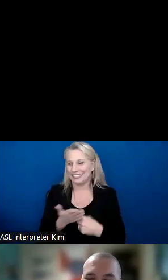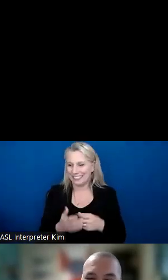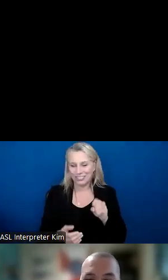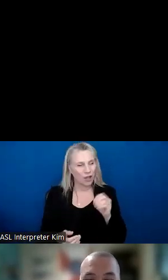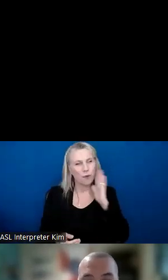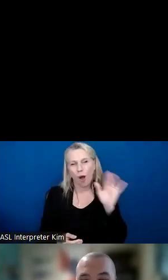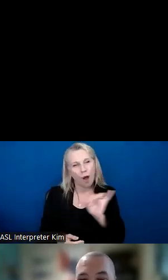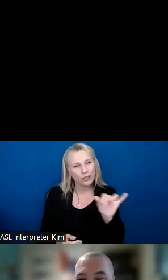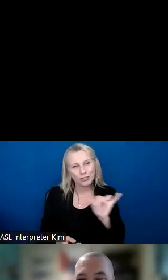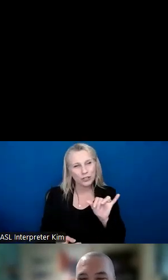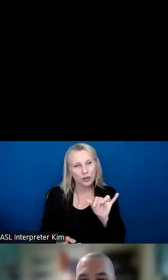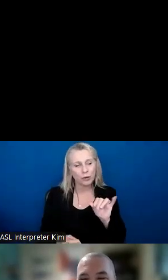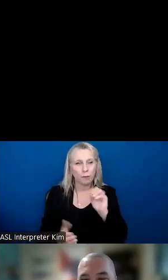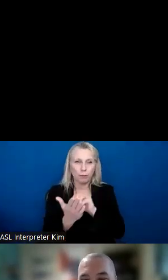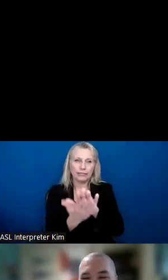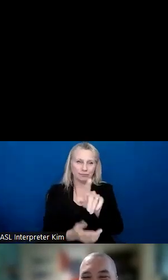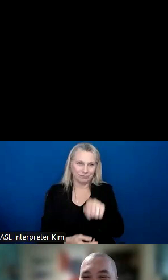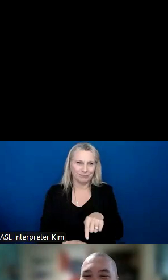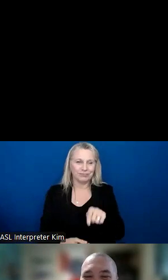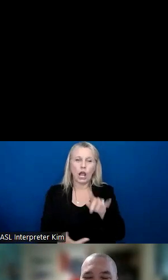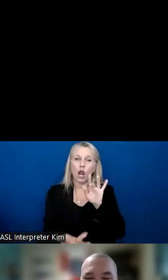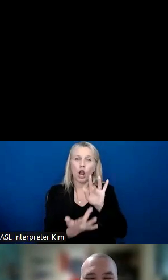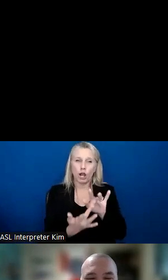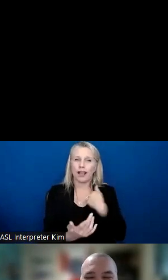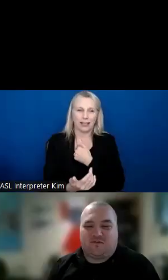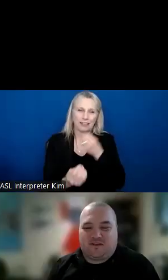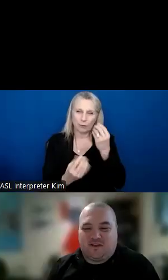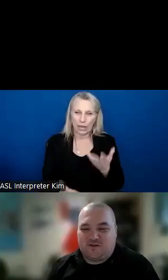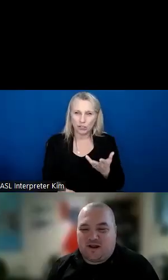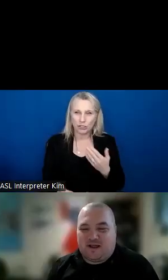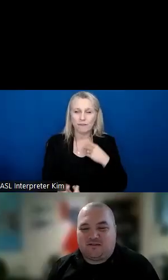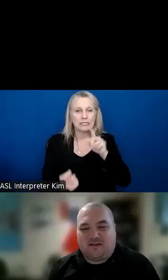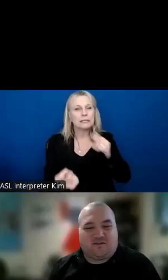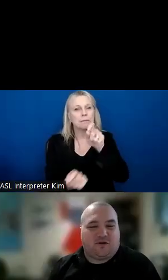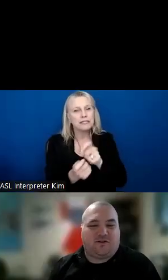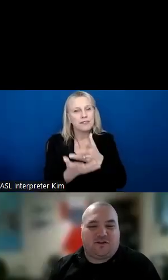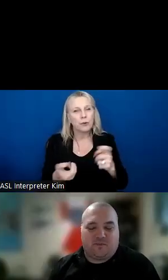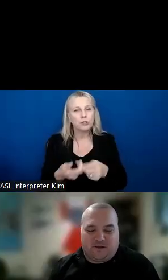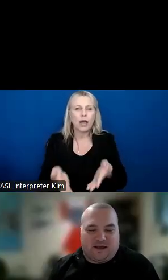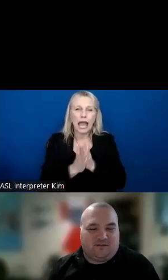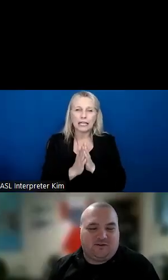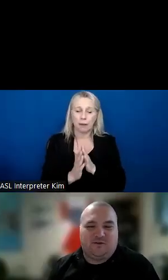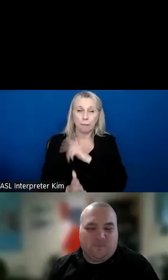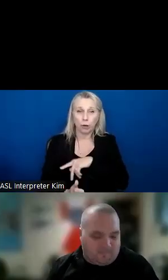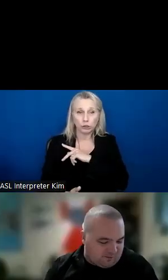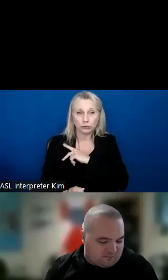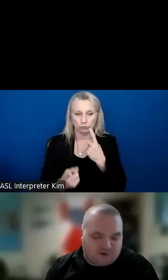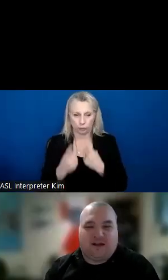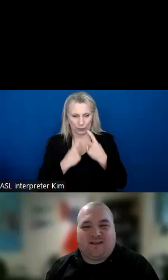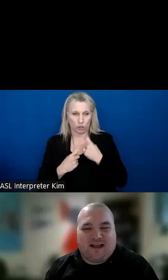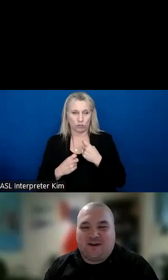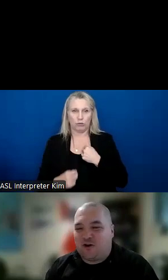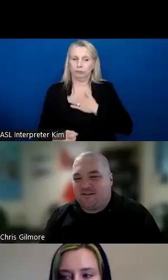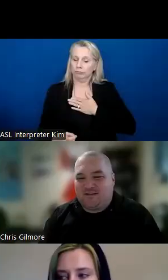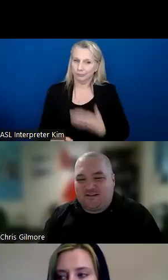also put up our contact information. If anybody has, um, specific things you want to ask us personally, would be glad to. I'm